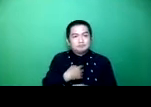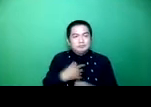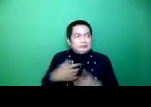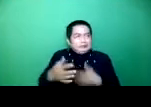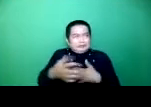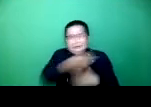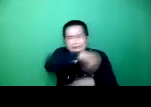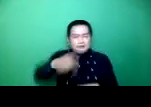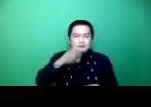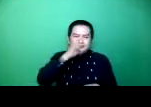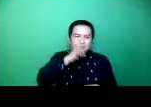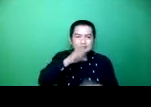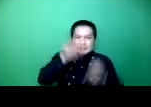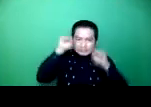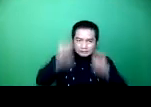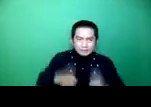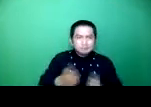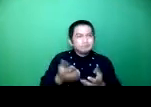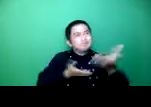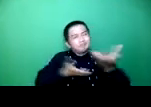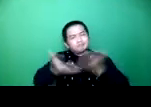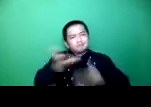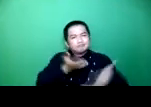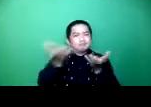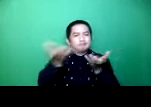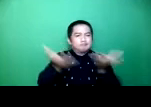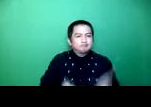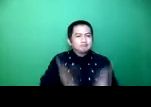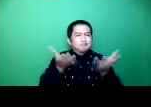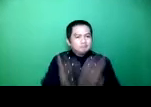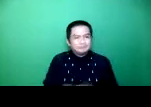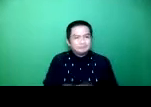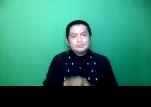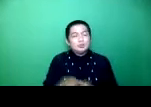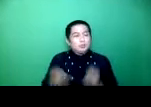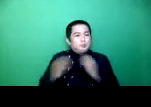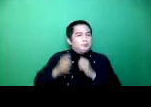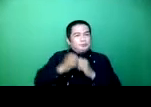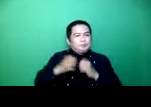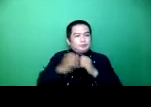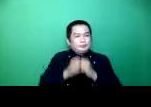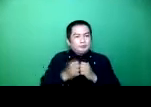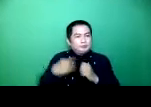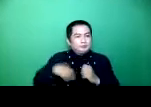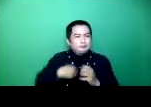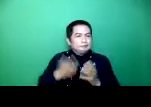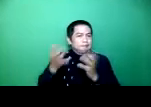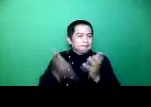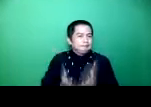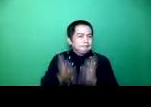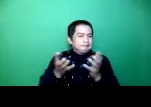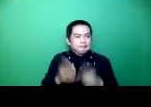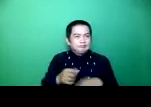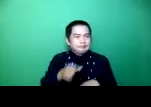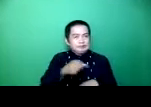are. Everyone has interacted with something digital at some point in their lives. And more, we are interacting with more digital things, whether